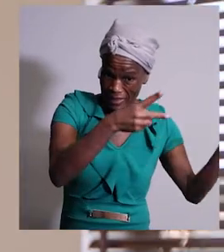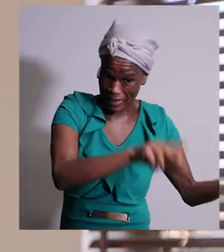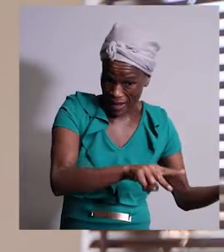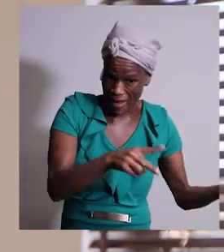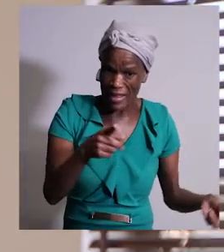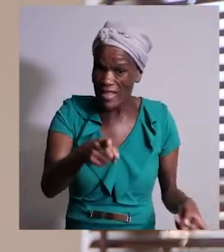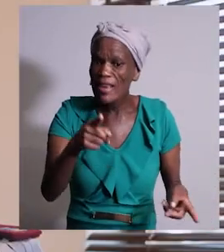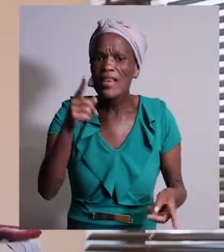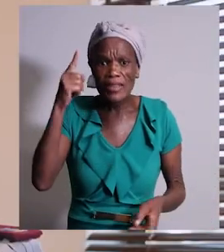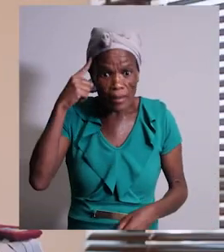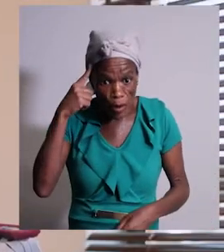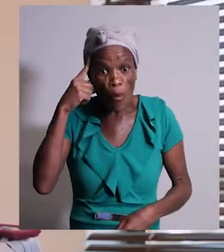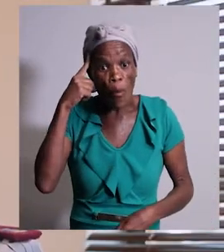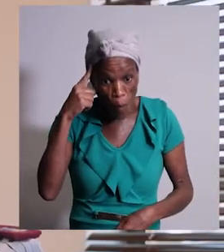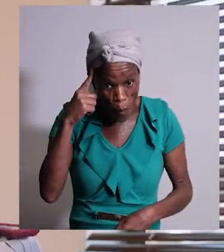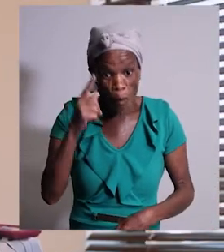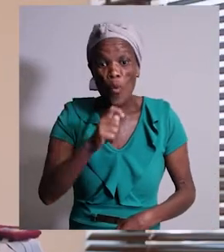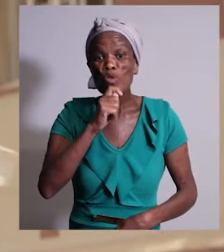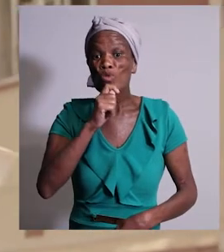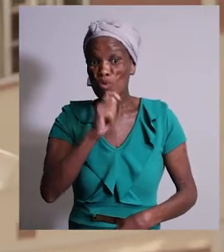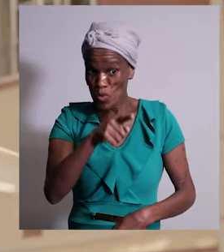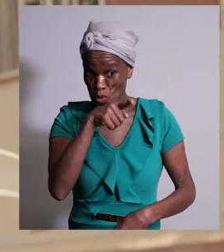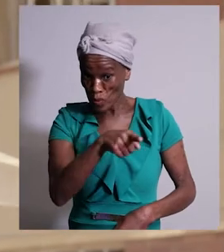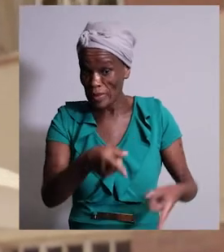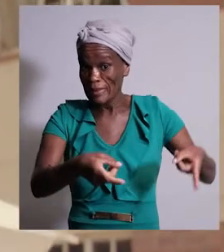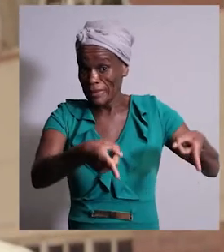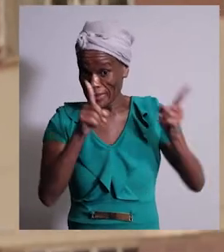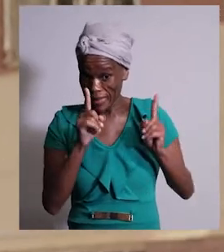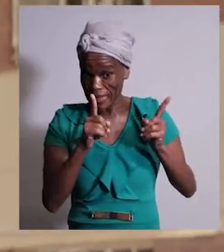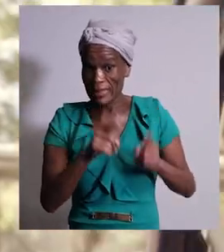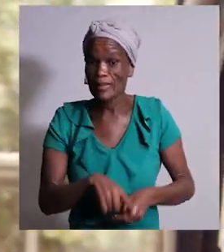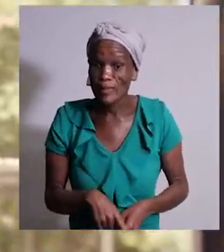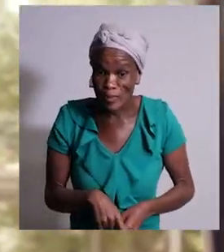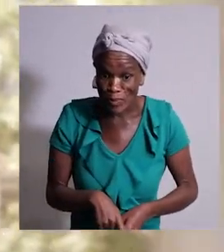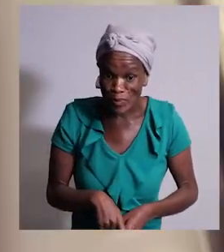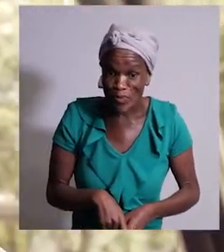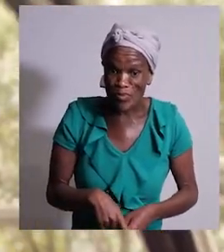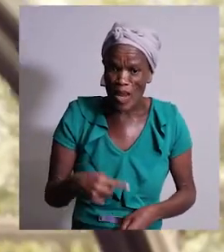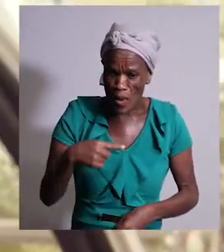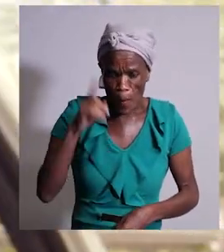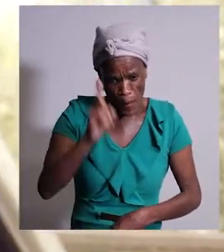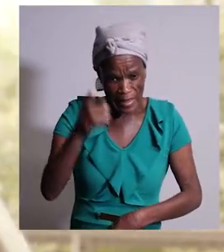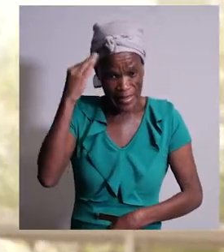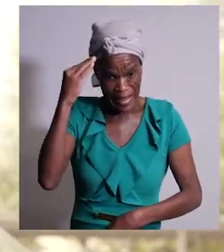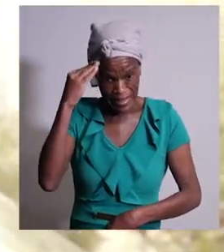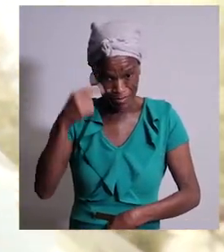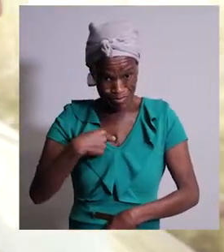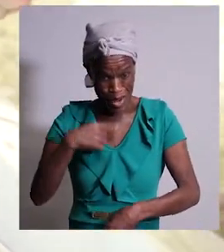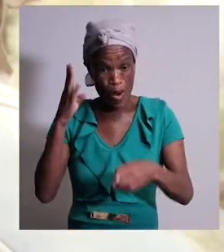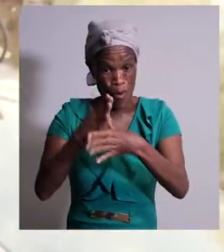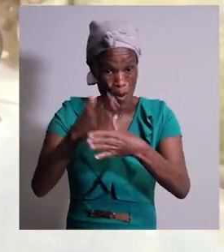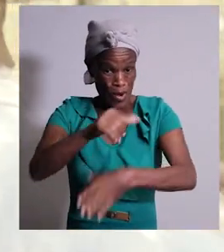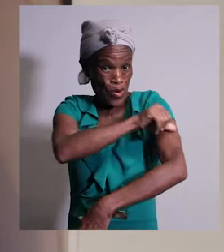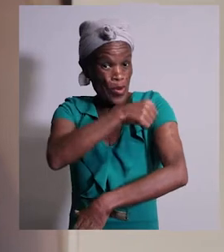they started now to know how this is serious. You got to understand, we are the frontliners. Every